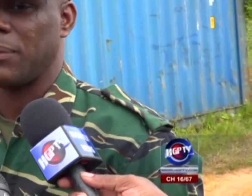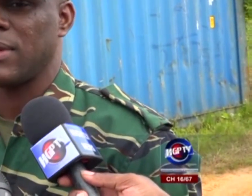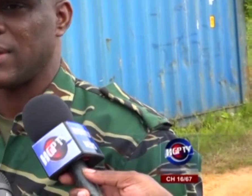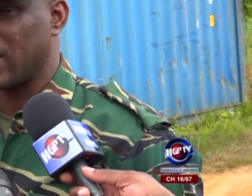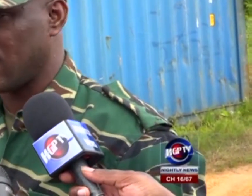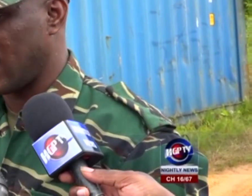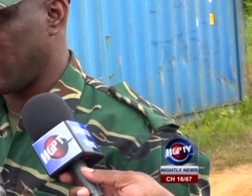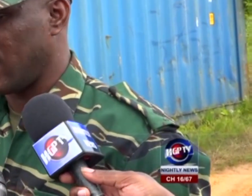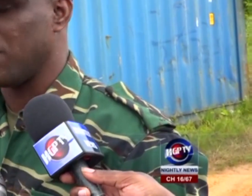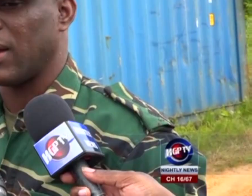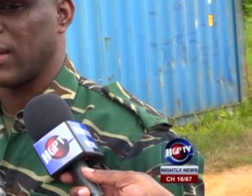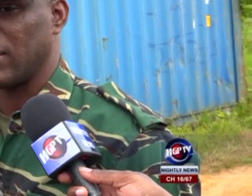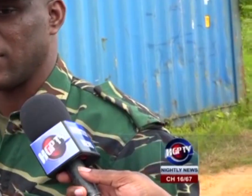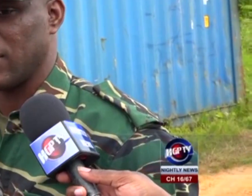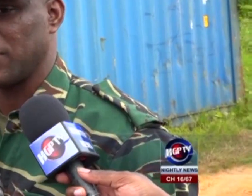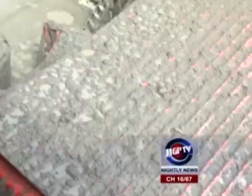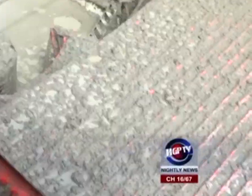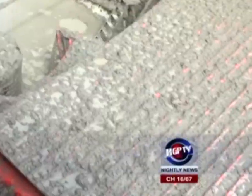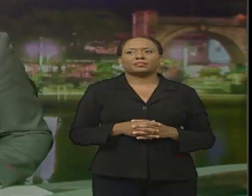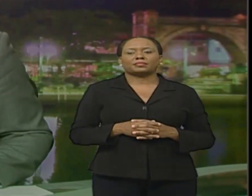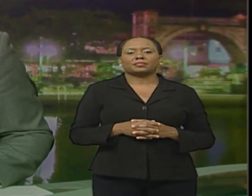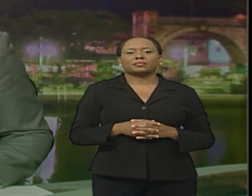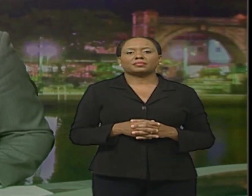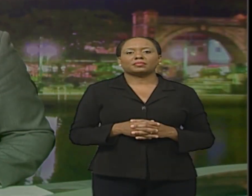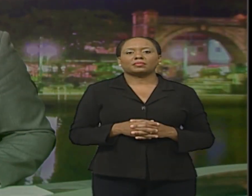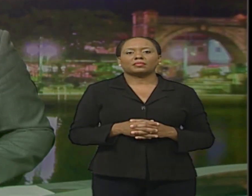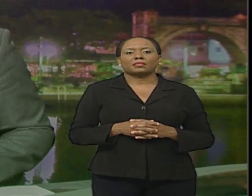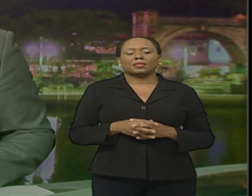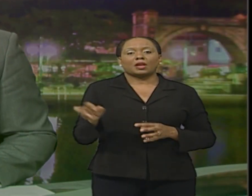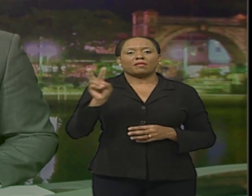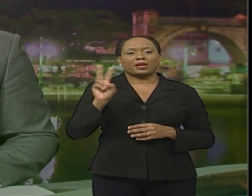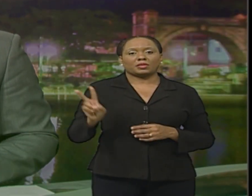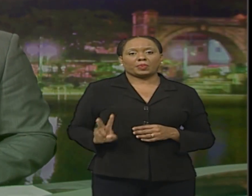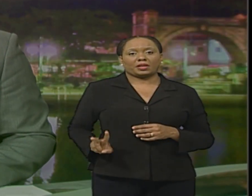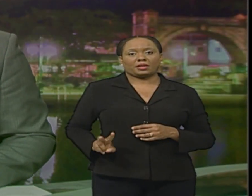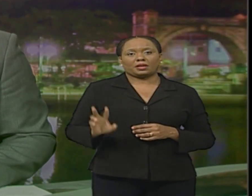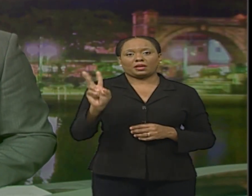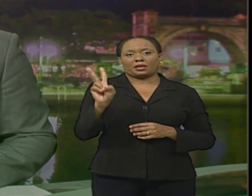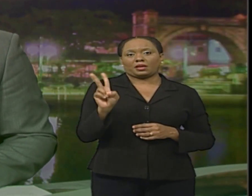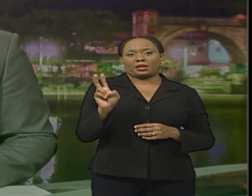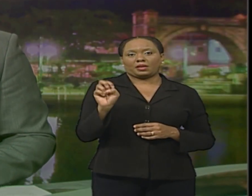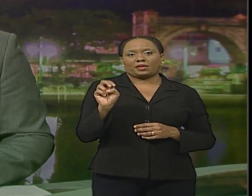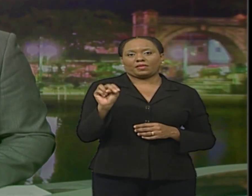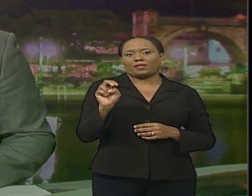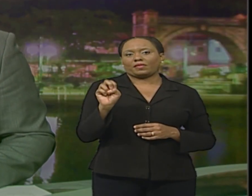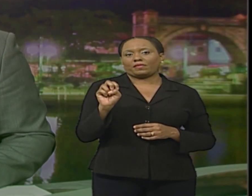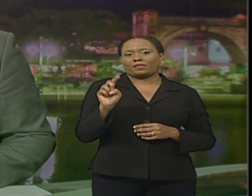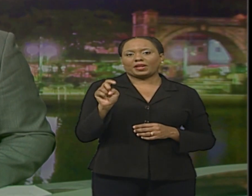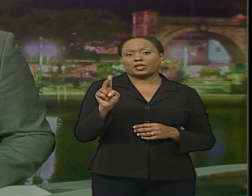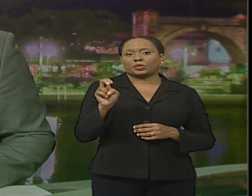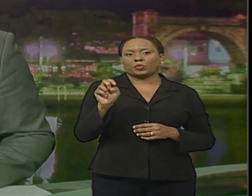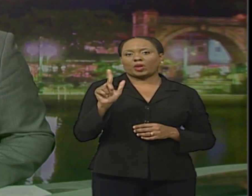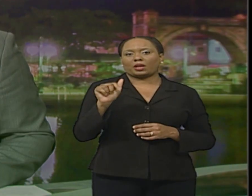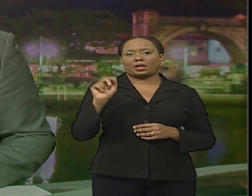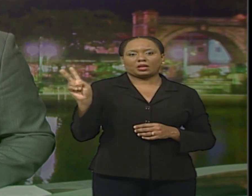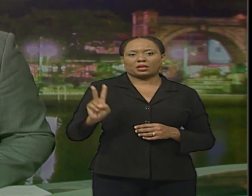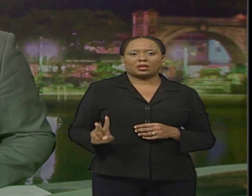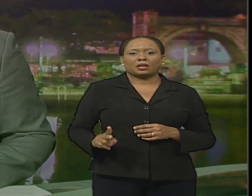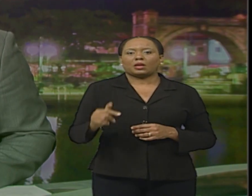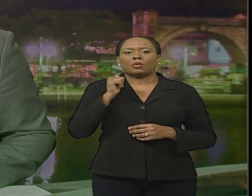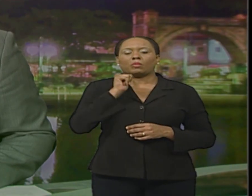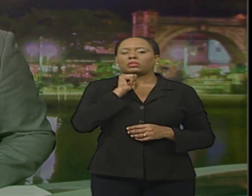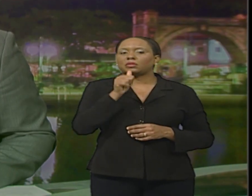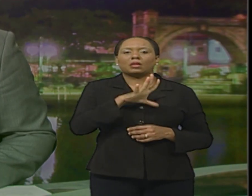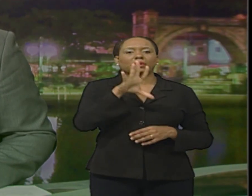certain depth, it's likely to have impact like this. Venezuela has disclosed that it will not be participating in the international court